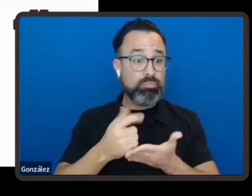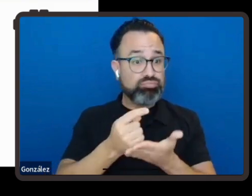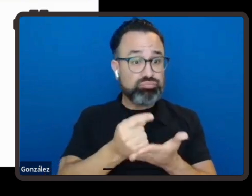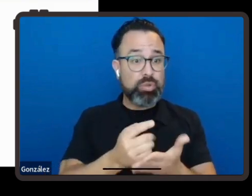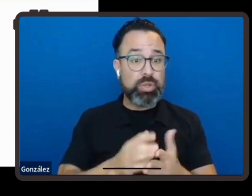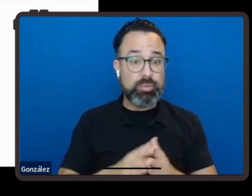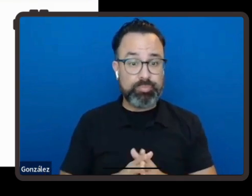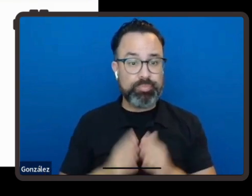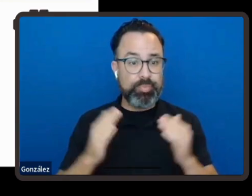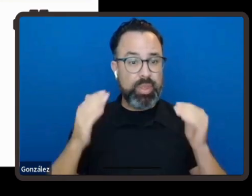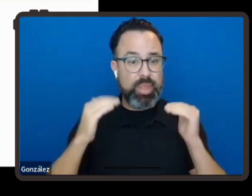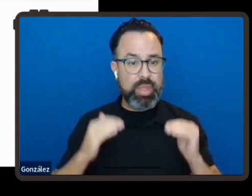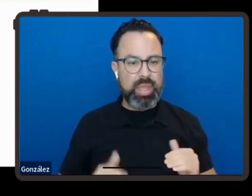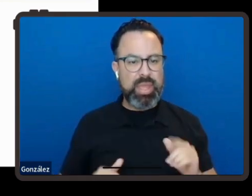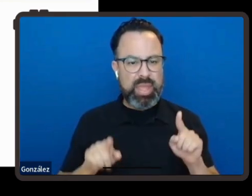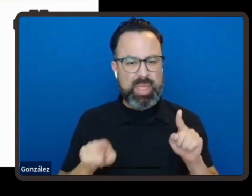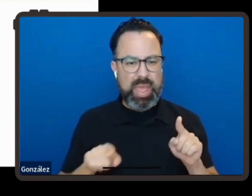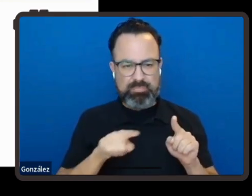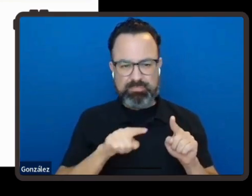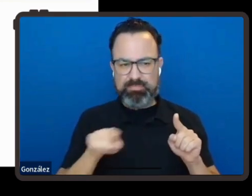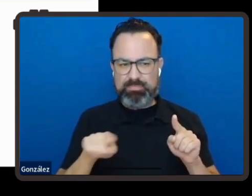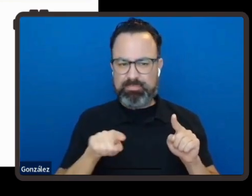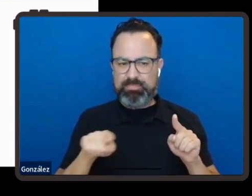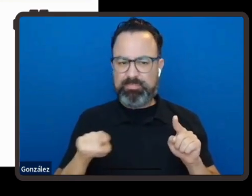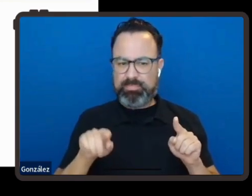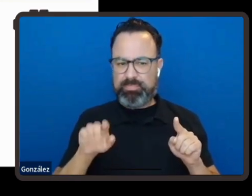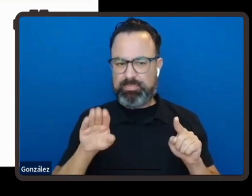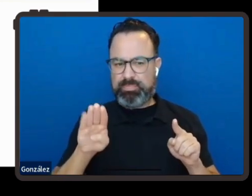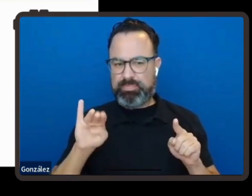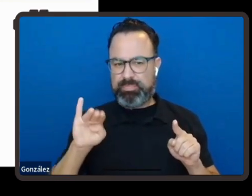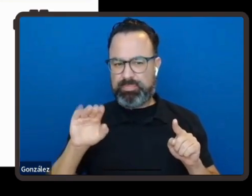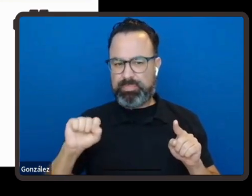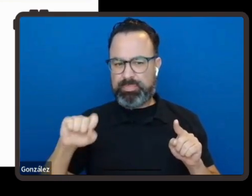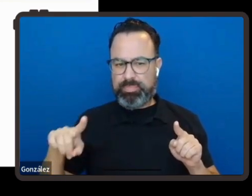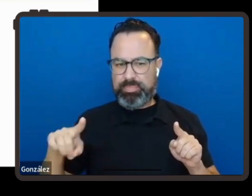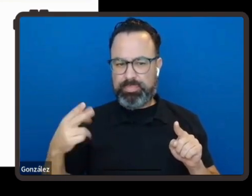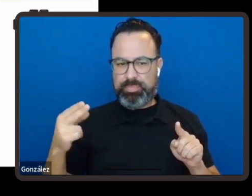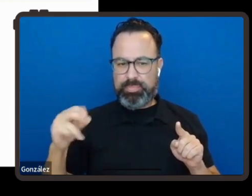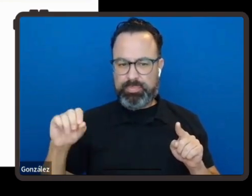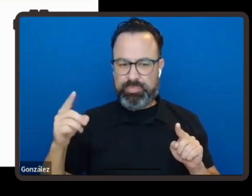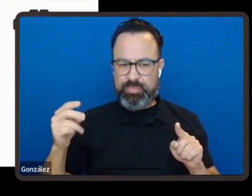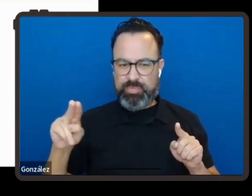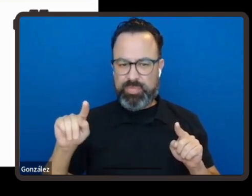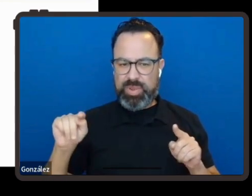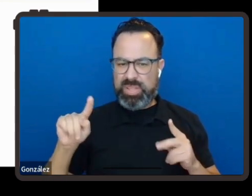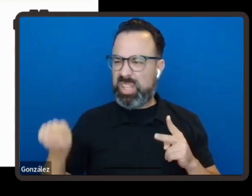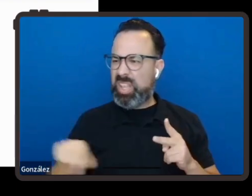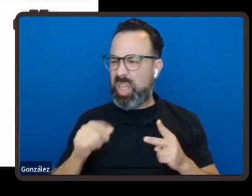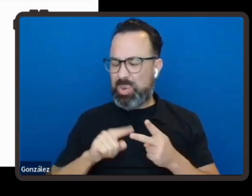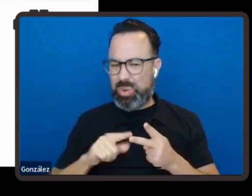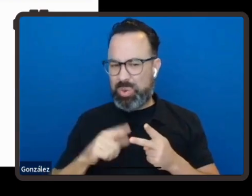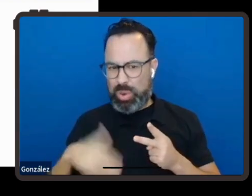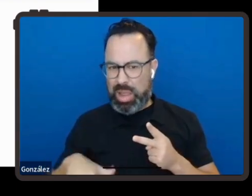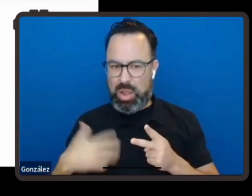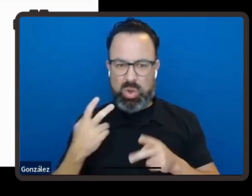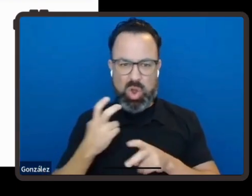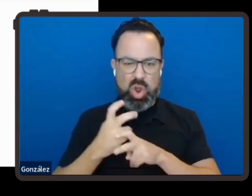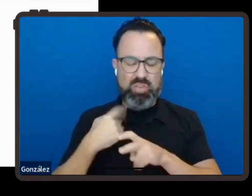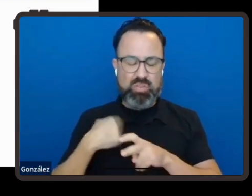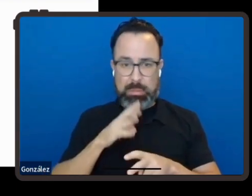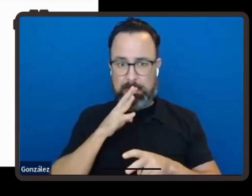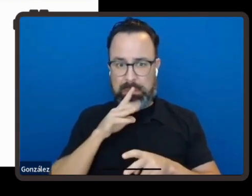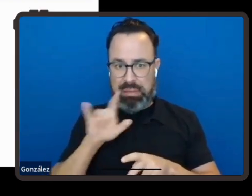bisphosphonates and, or I can never pronounce that, raloxifene. These are the ones, and there's many more now, that